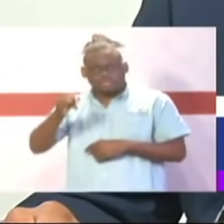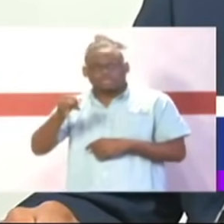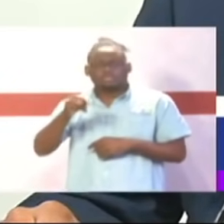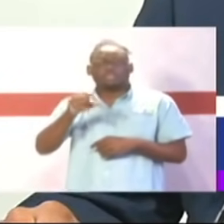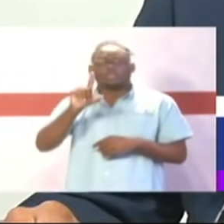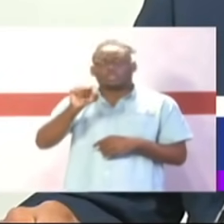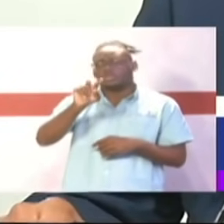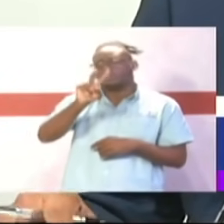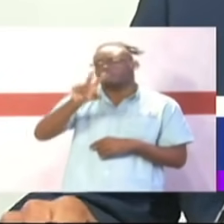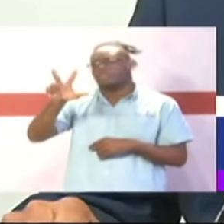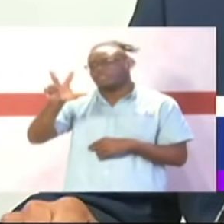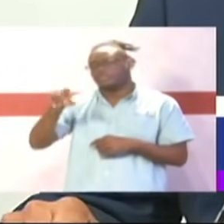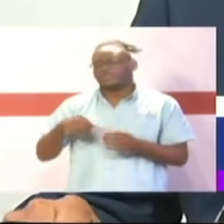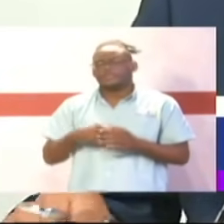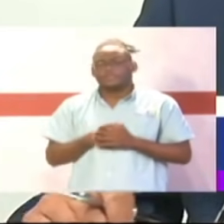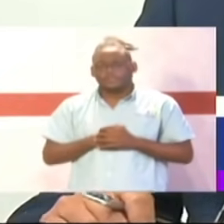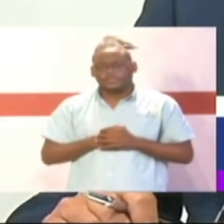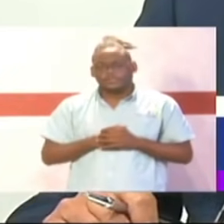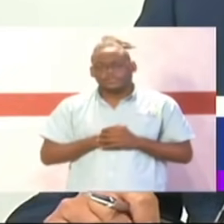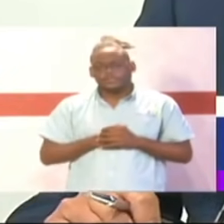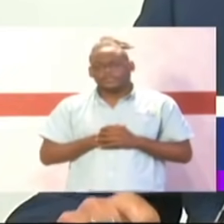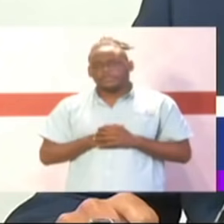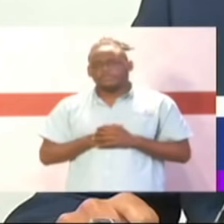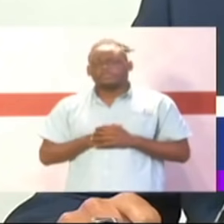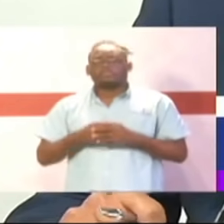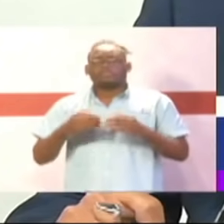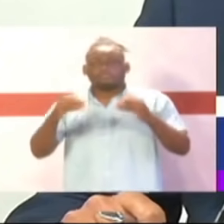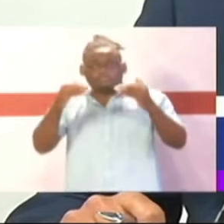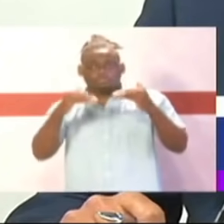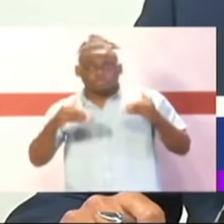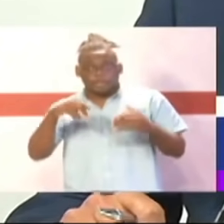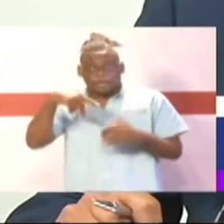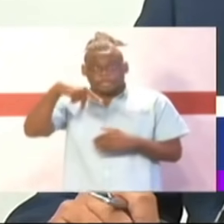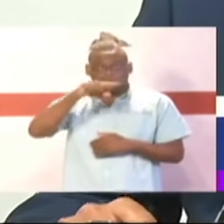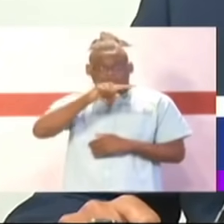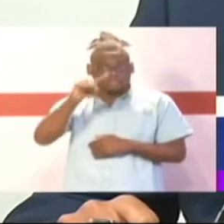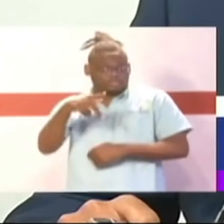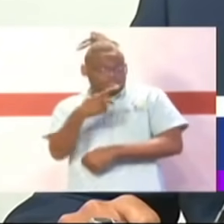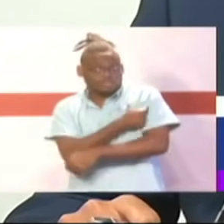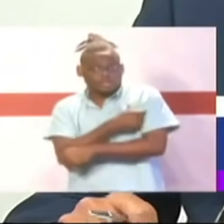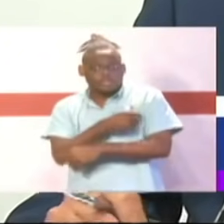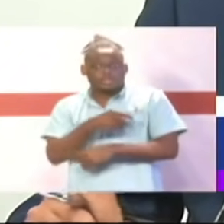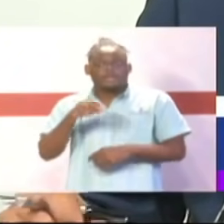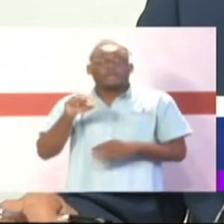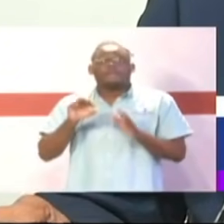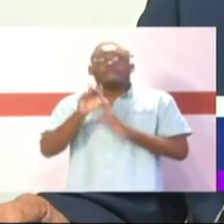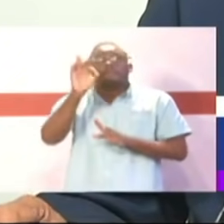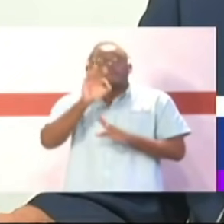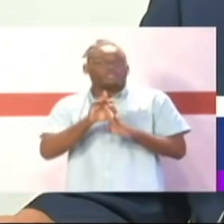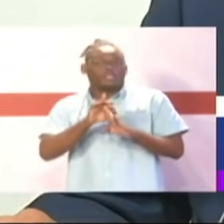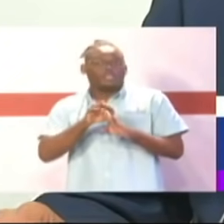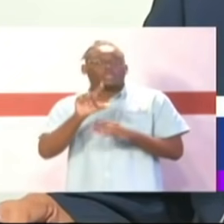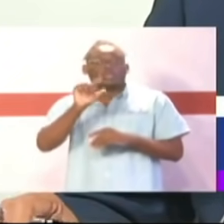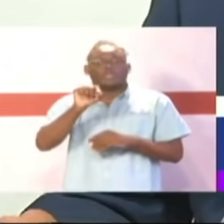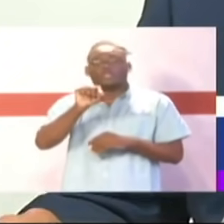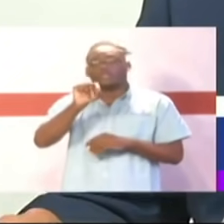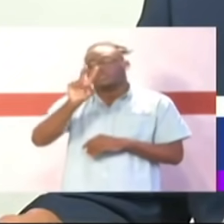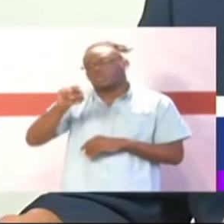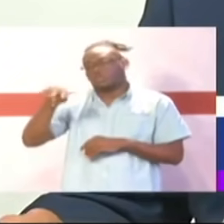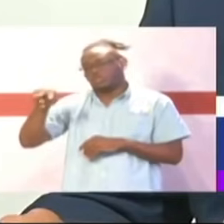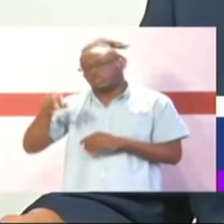Pfizer, that the current stock is February 2022, and the